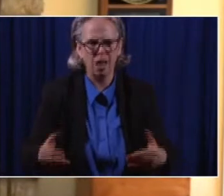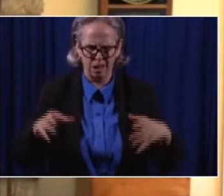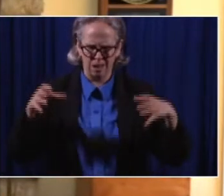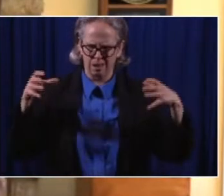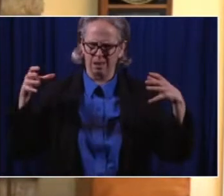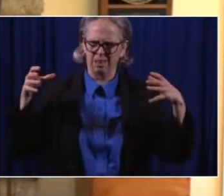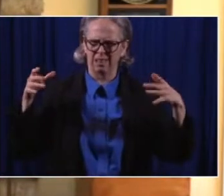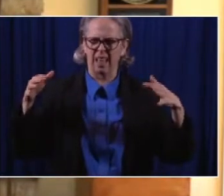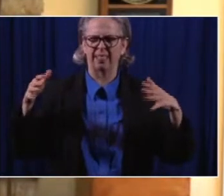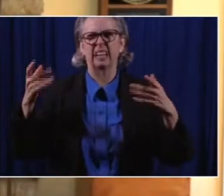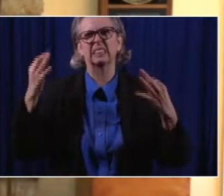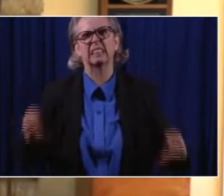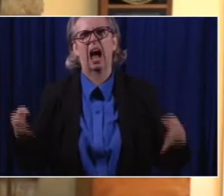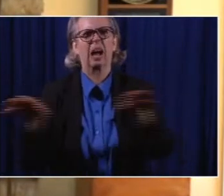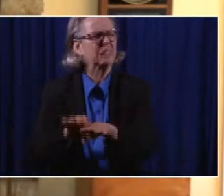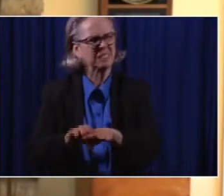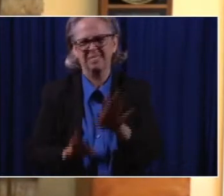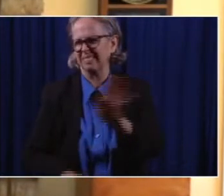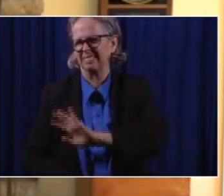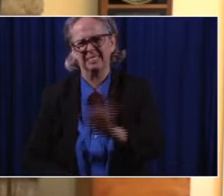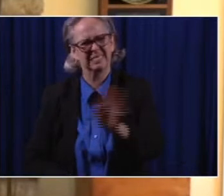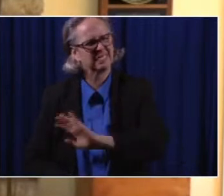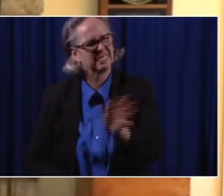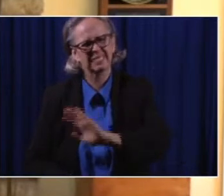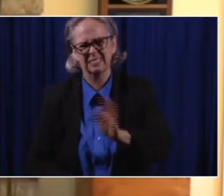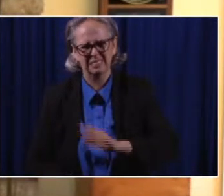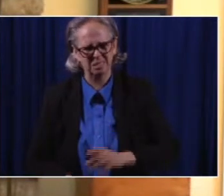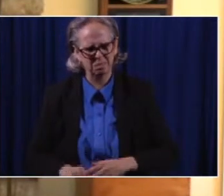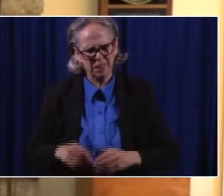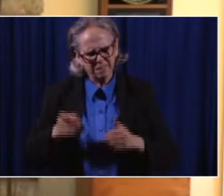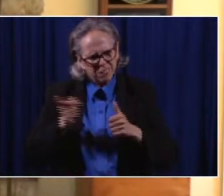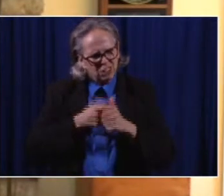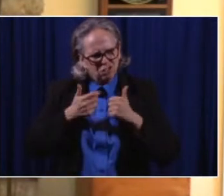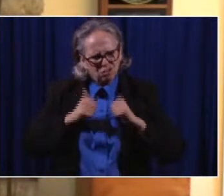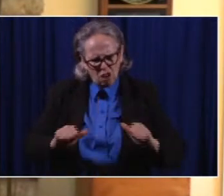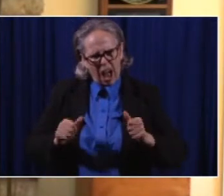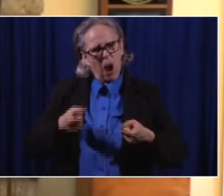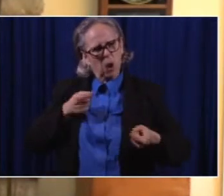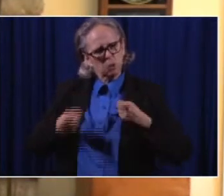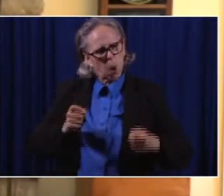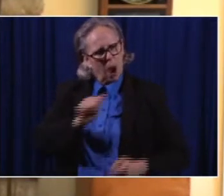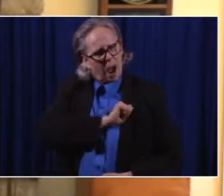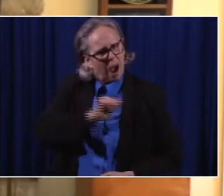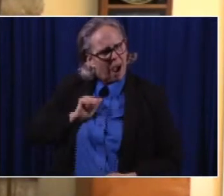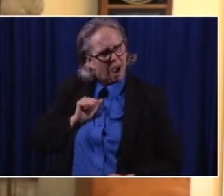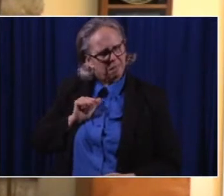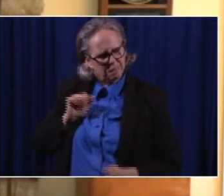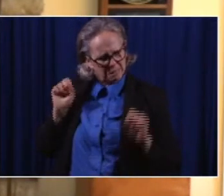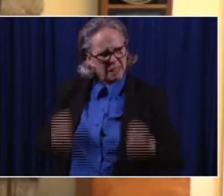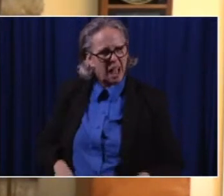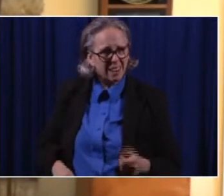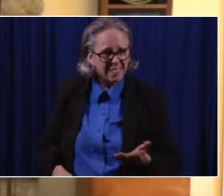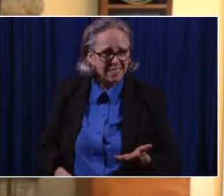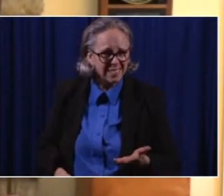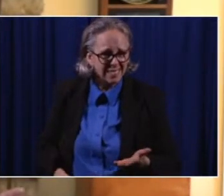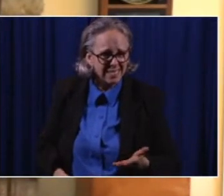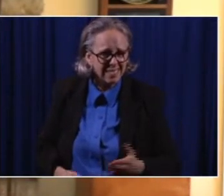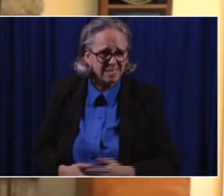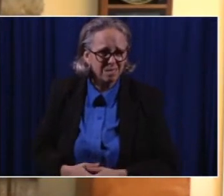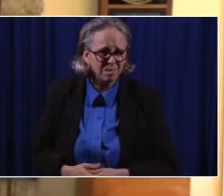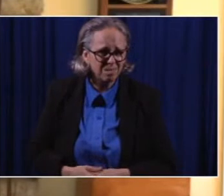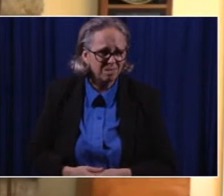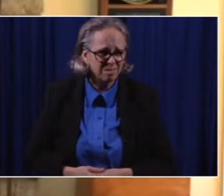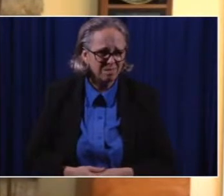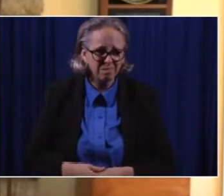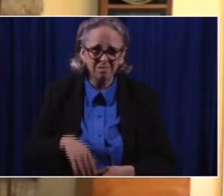of shutting down again. We really don't want to shut down again. But do I rule that out? No, I can't rule